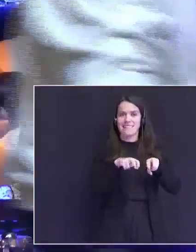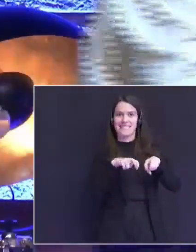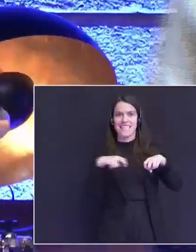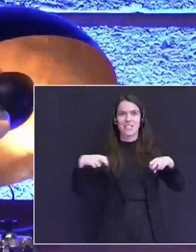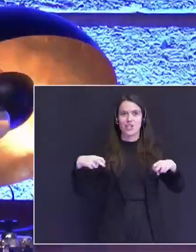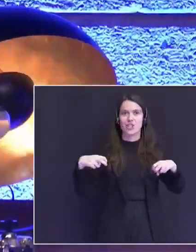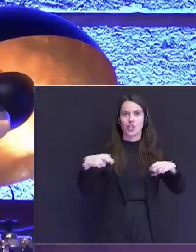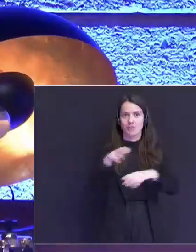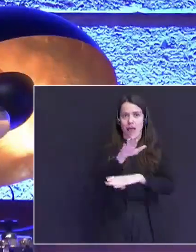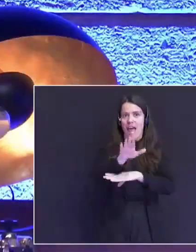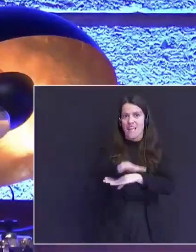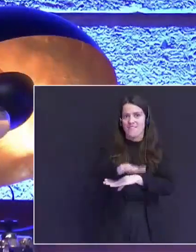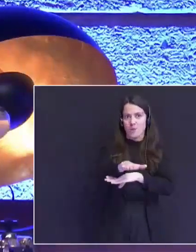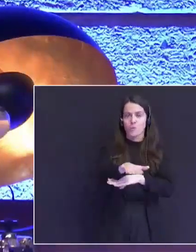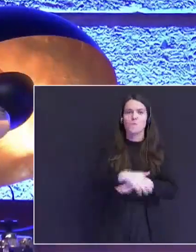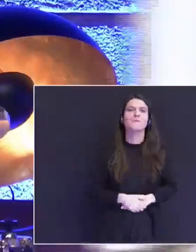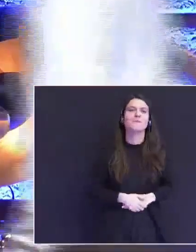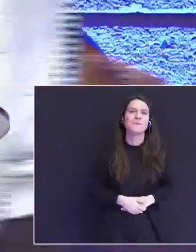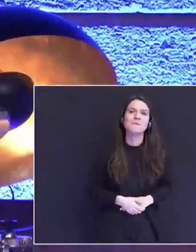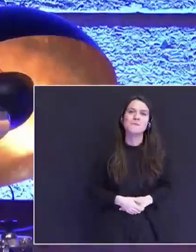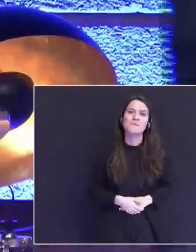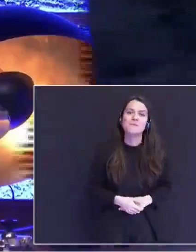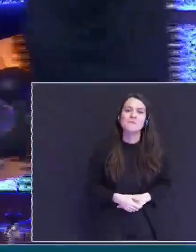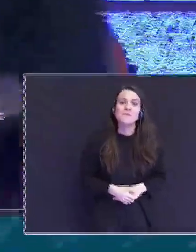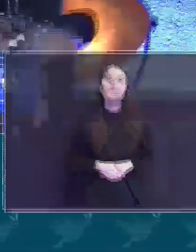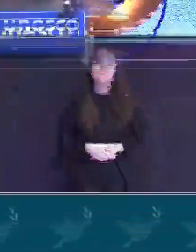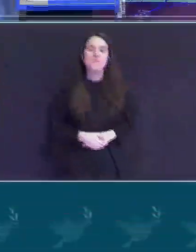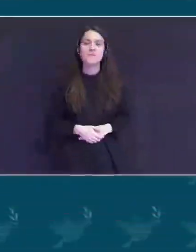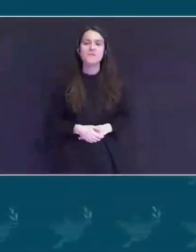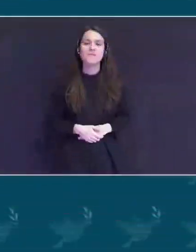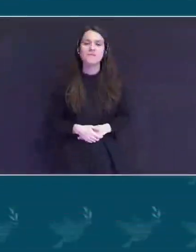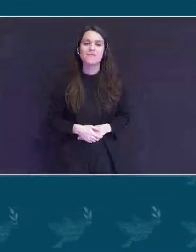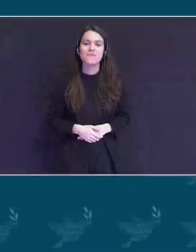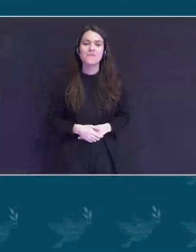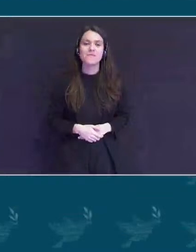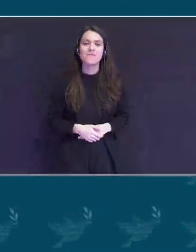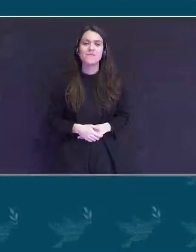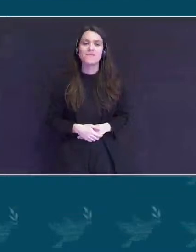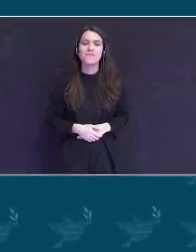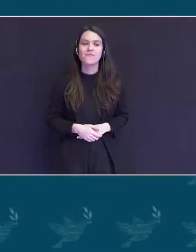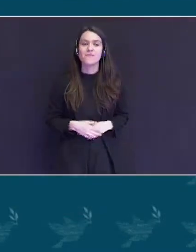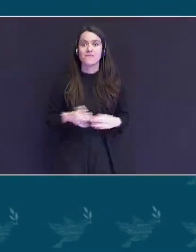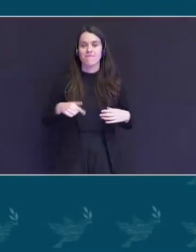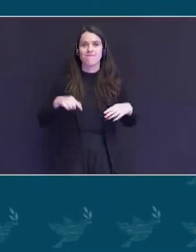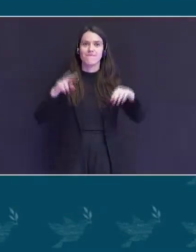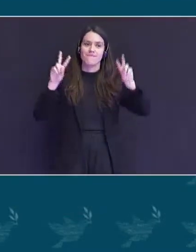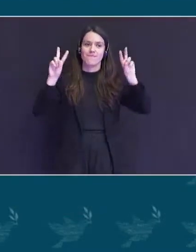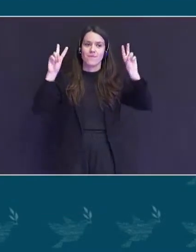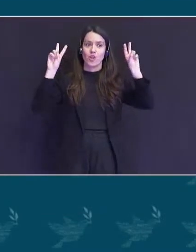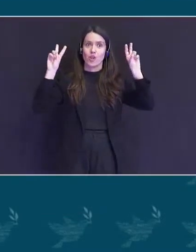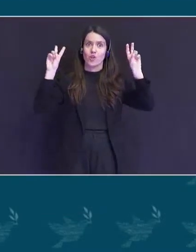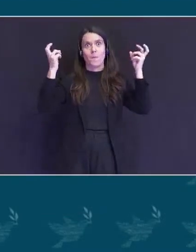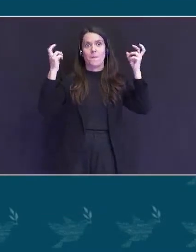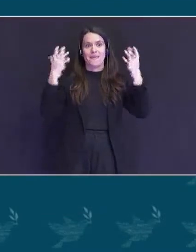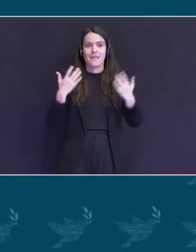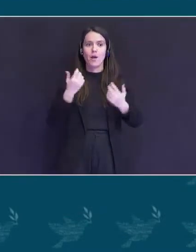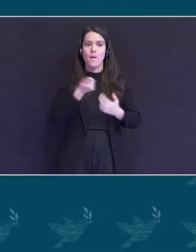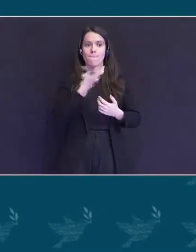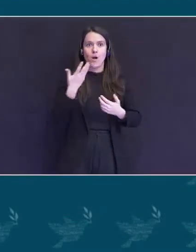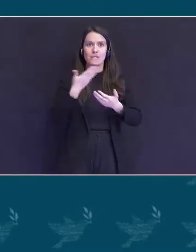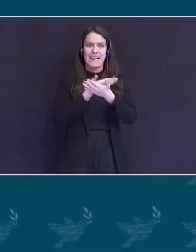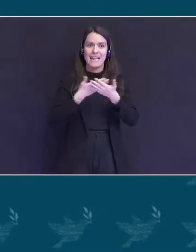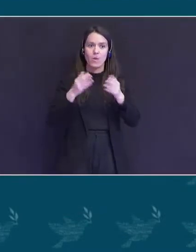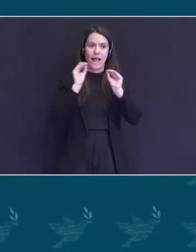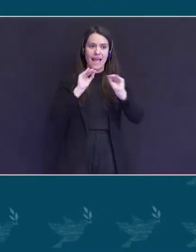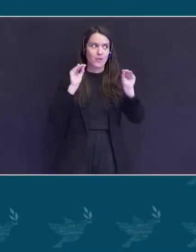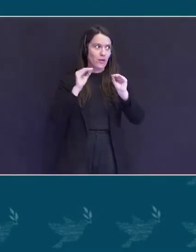for this afternoon. So just to remind you, the general umbrella of the session was the multilingual education for a better future